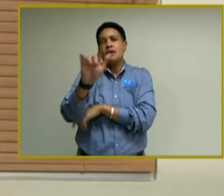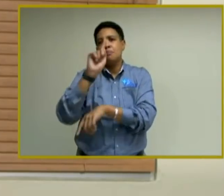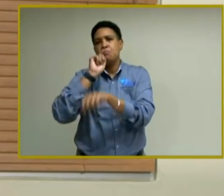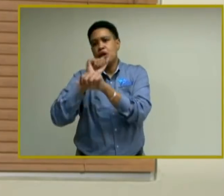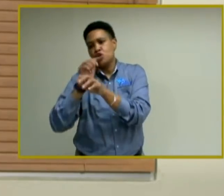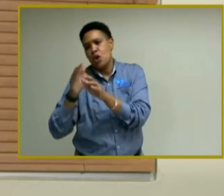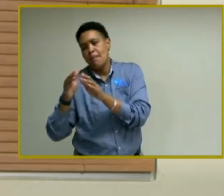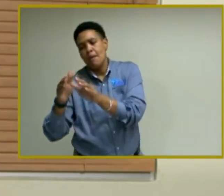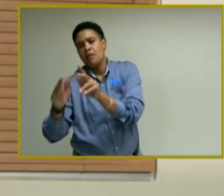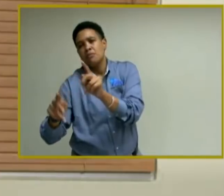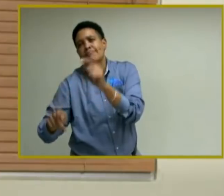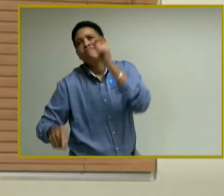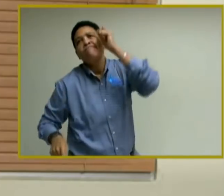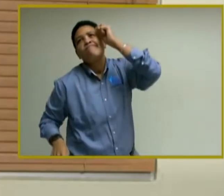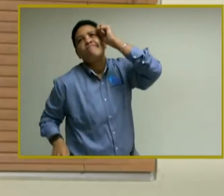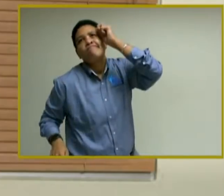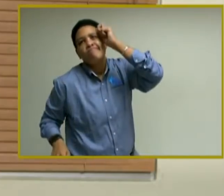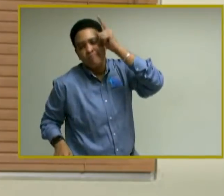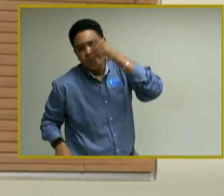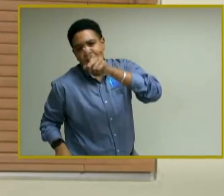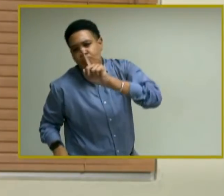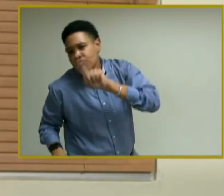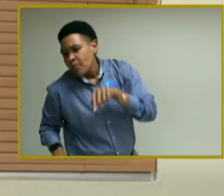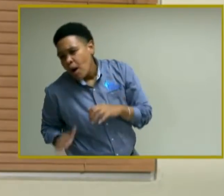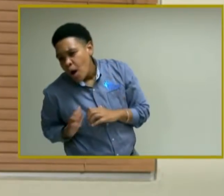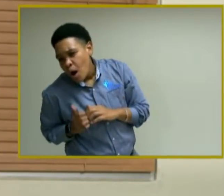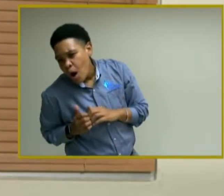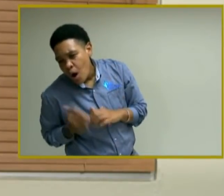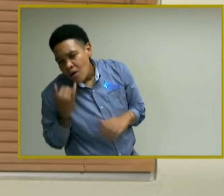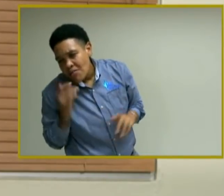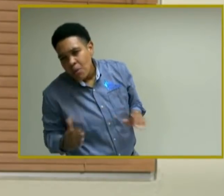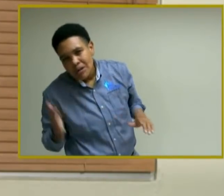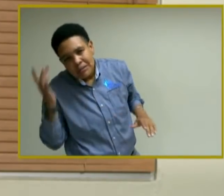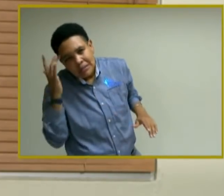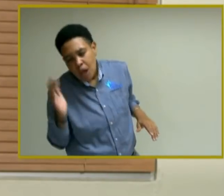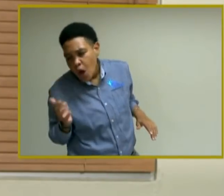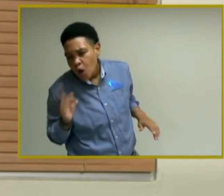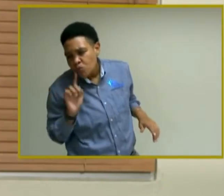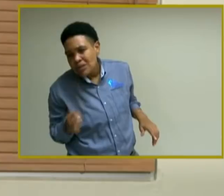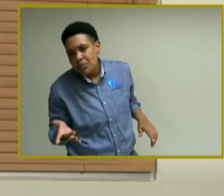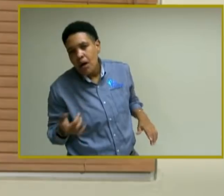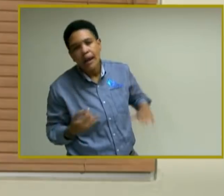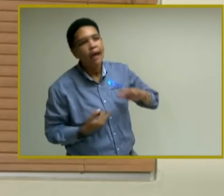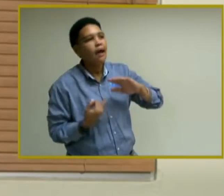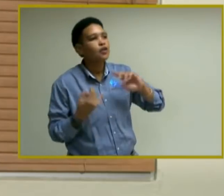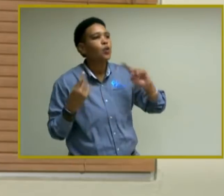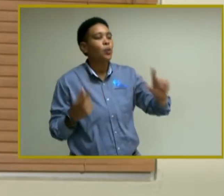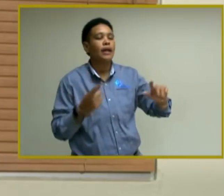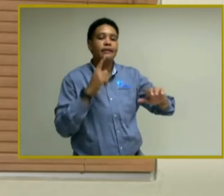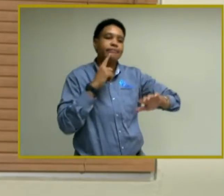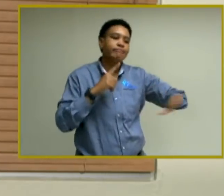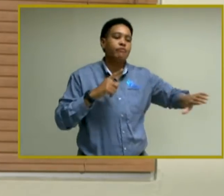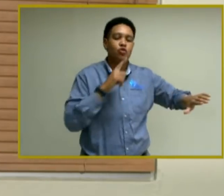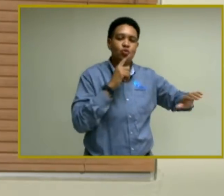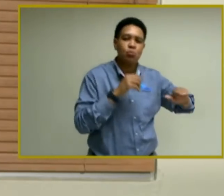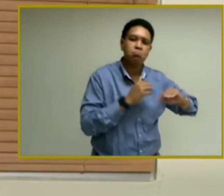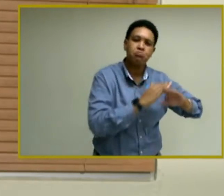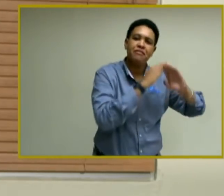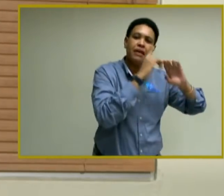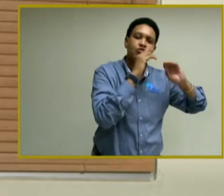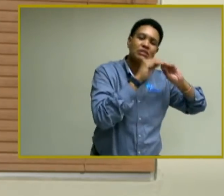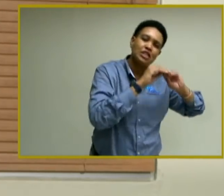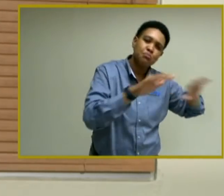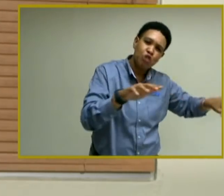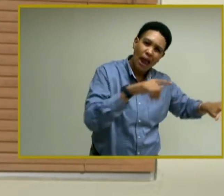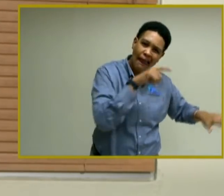persons understand how it is that they respond if somebody gets ill, that they isolate quickly to prevent spread.